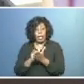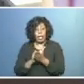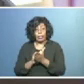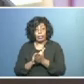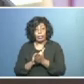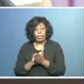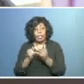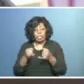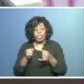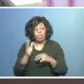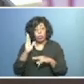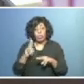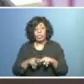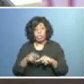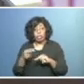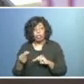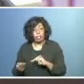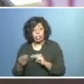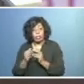drastically decrease.